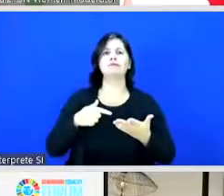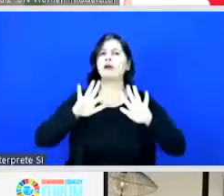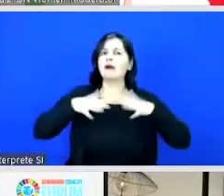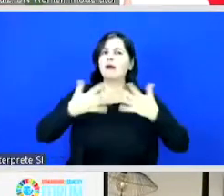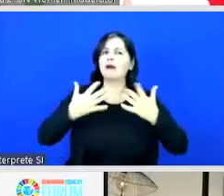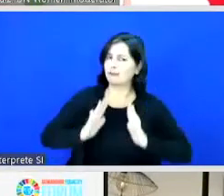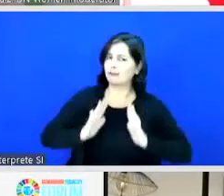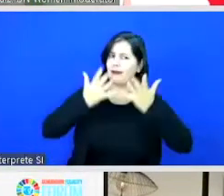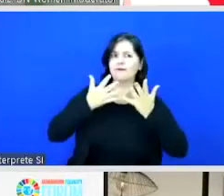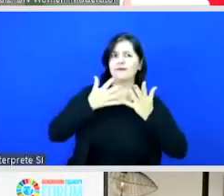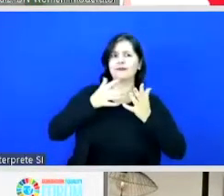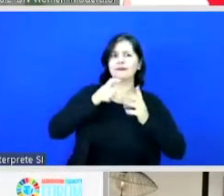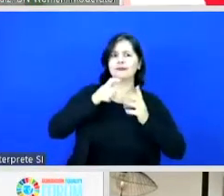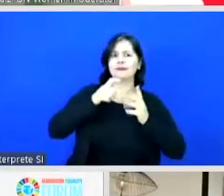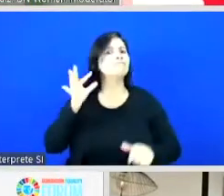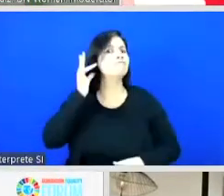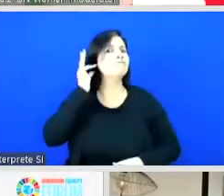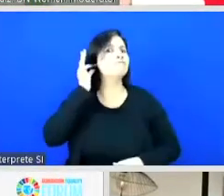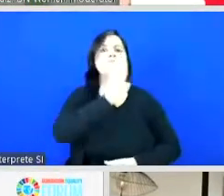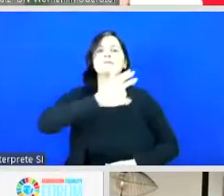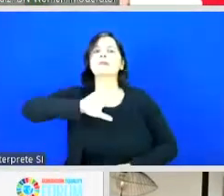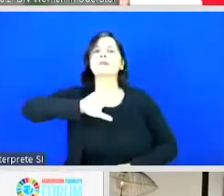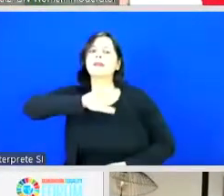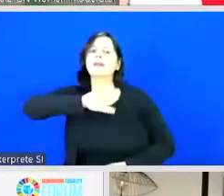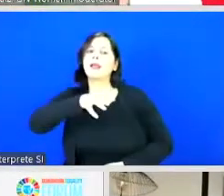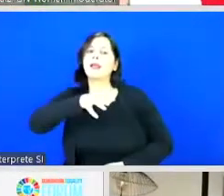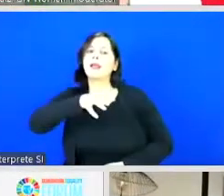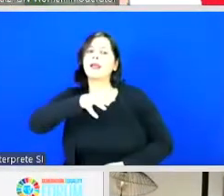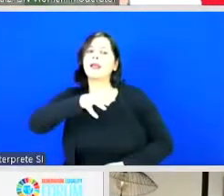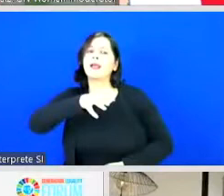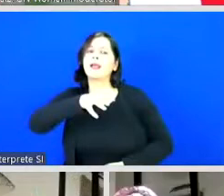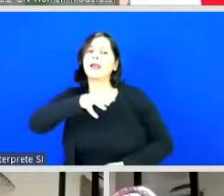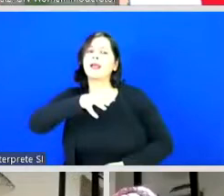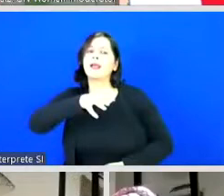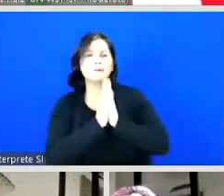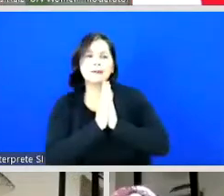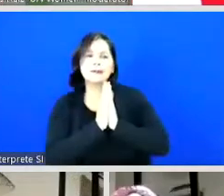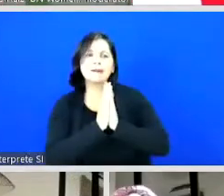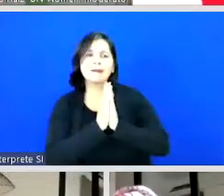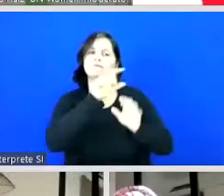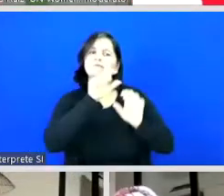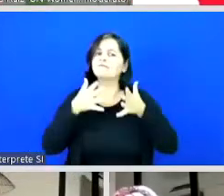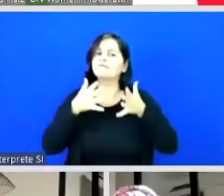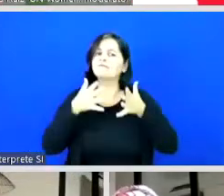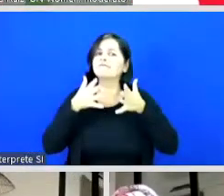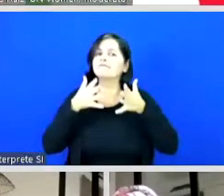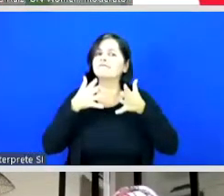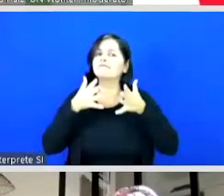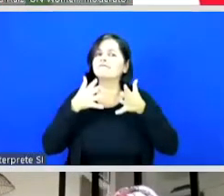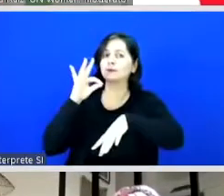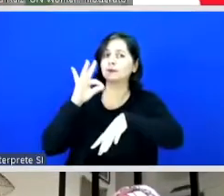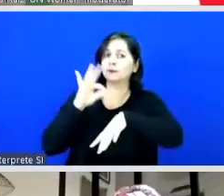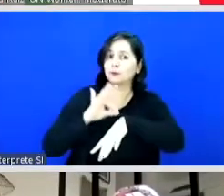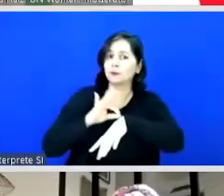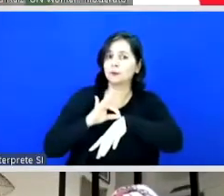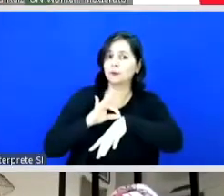the floor is yours. You have 3 minutes. Thank you very much, Elena. Hi, everyone. It's so a great pleasure